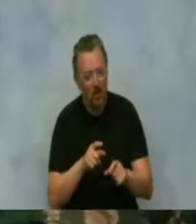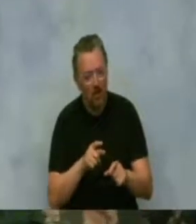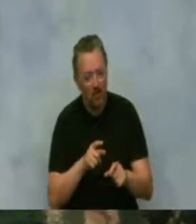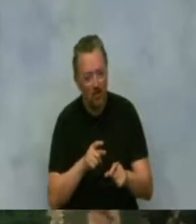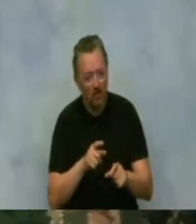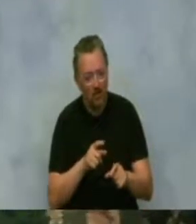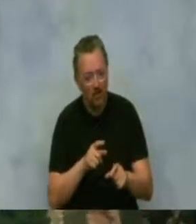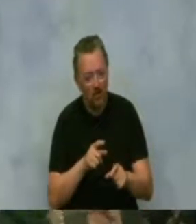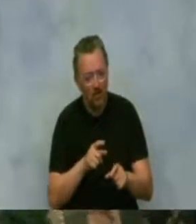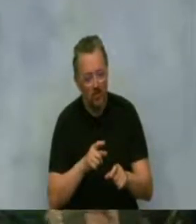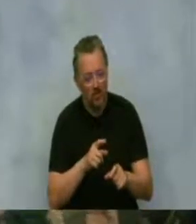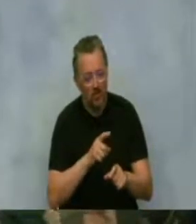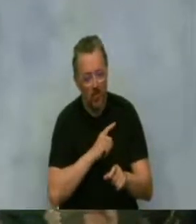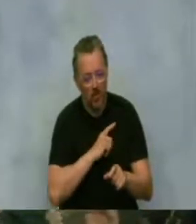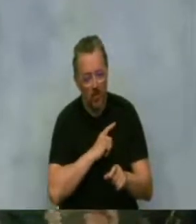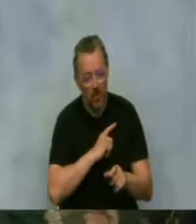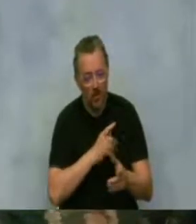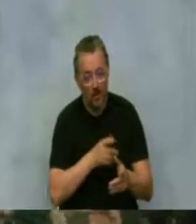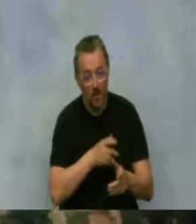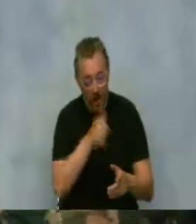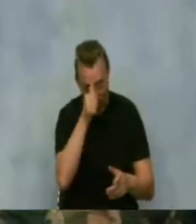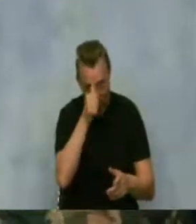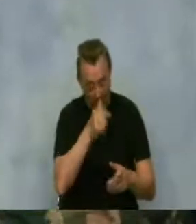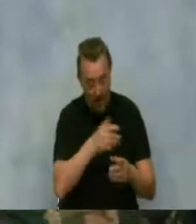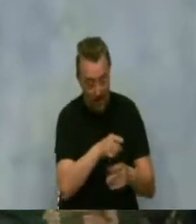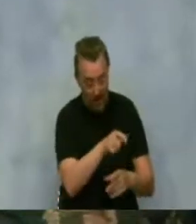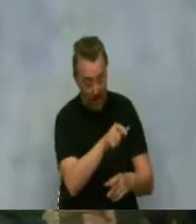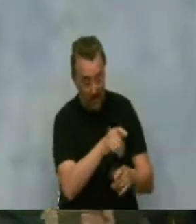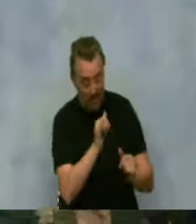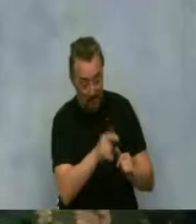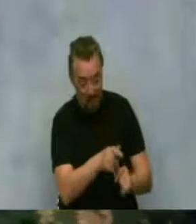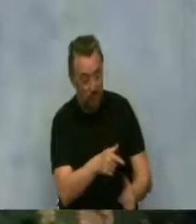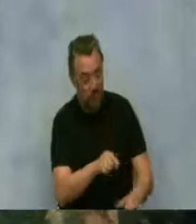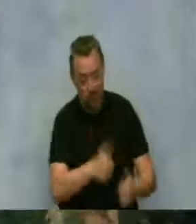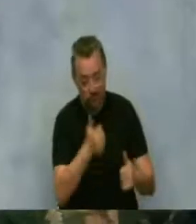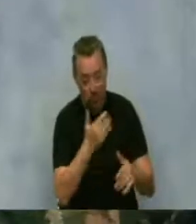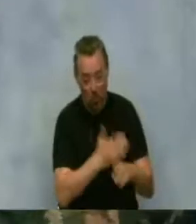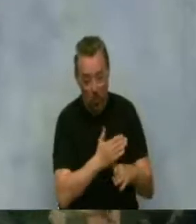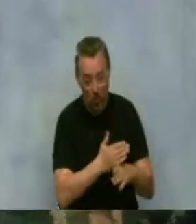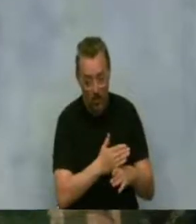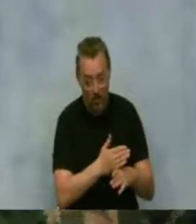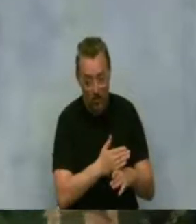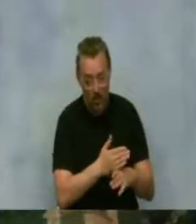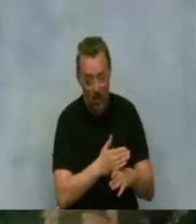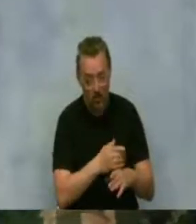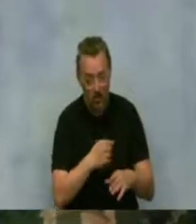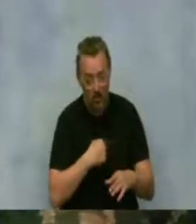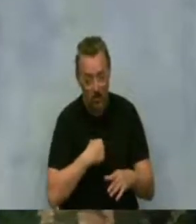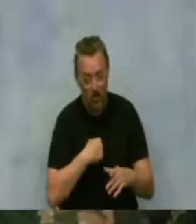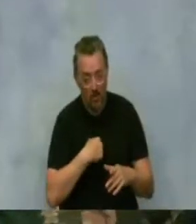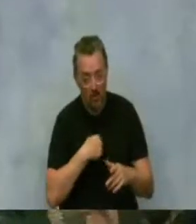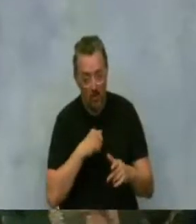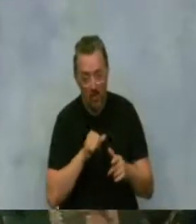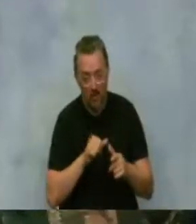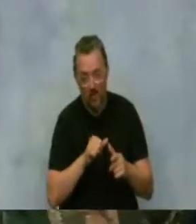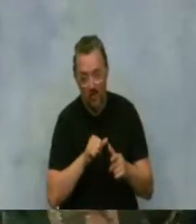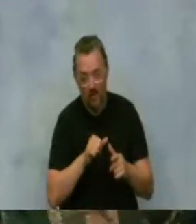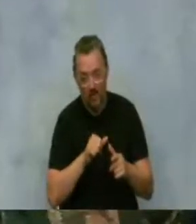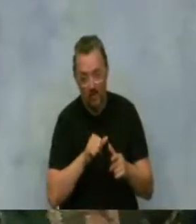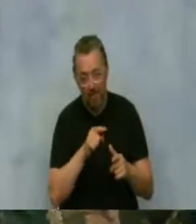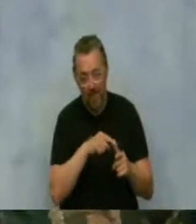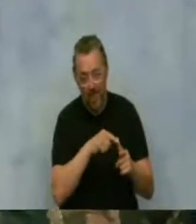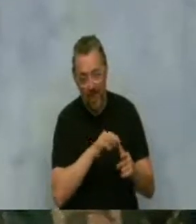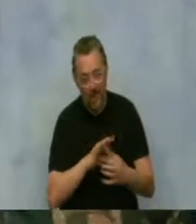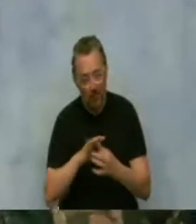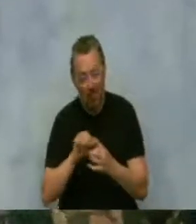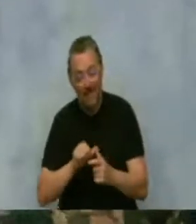Because, you know, while that can work for the individual, and this brings me to the next part of my question,